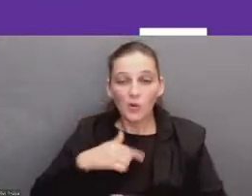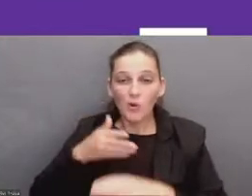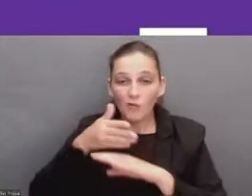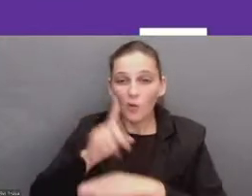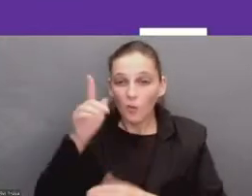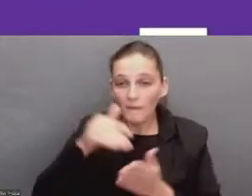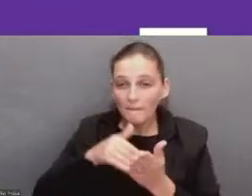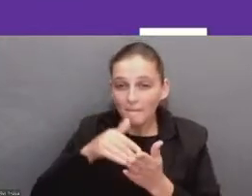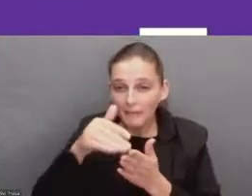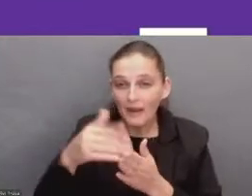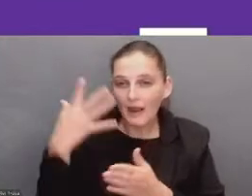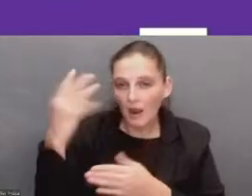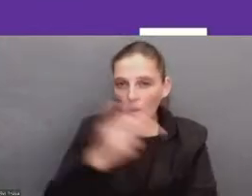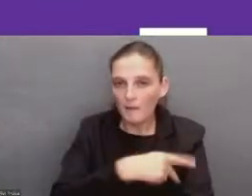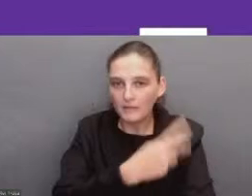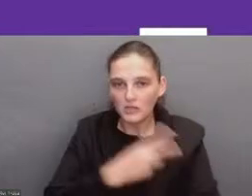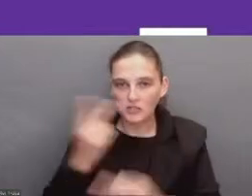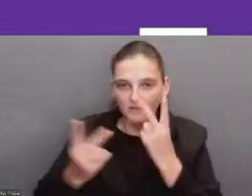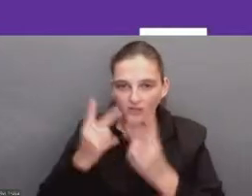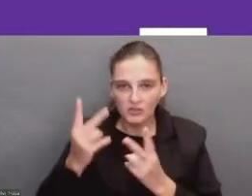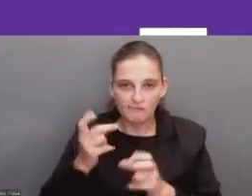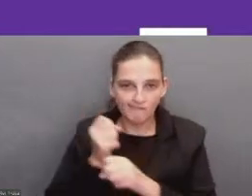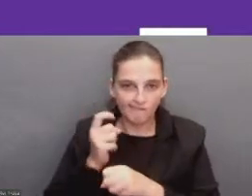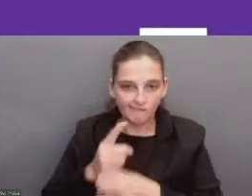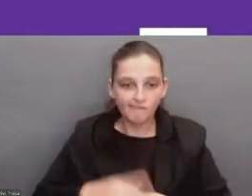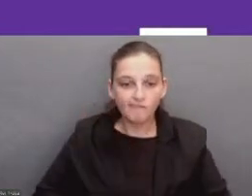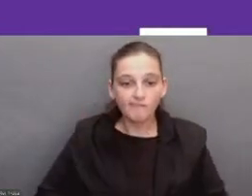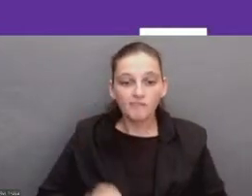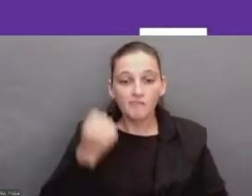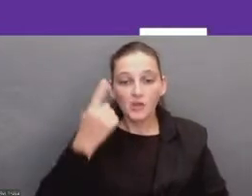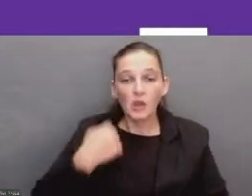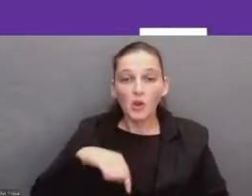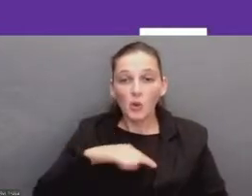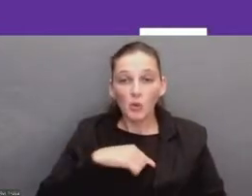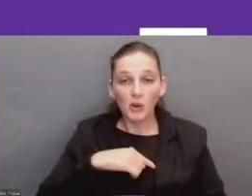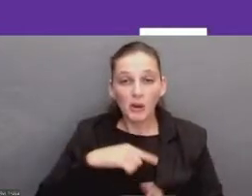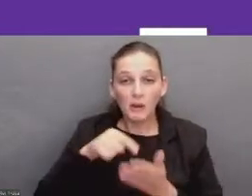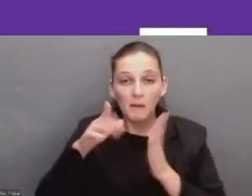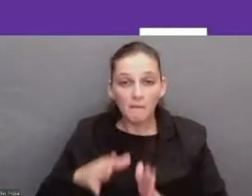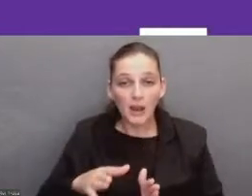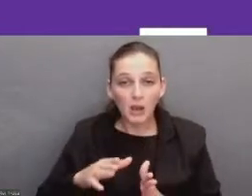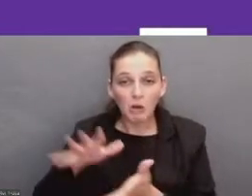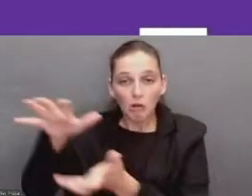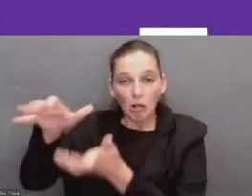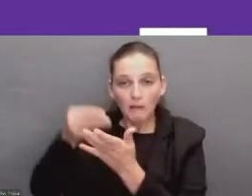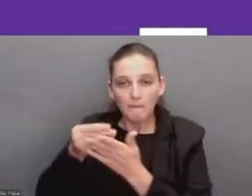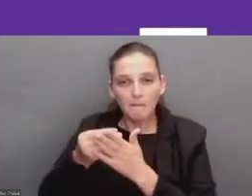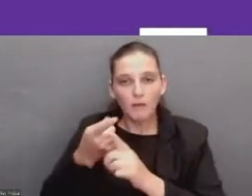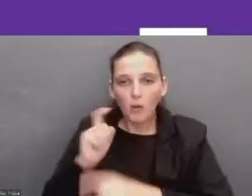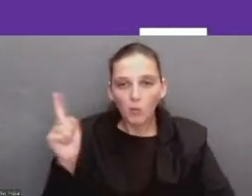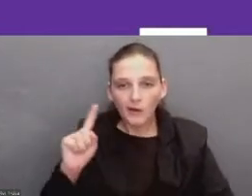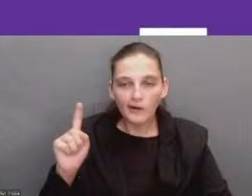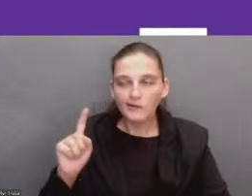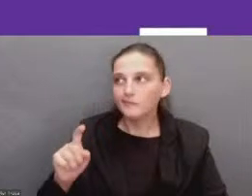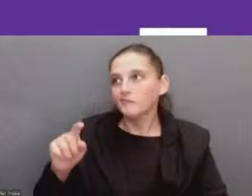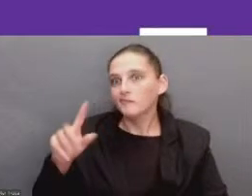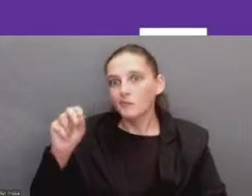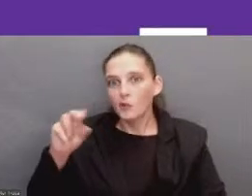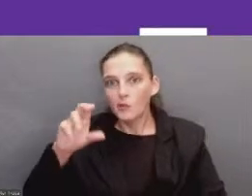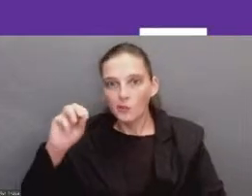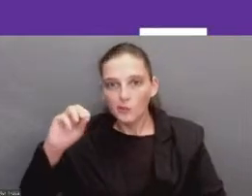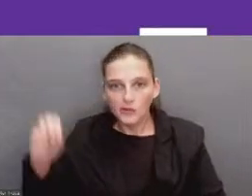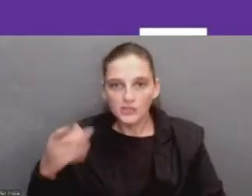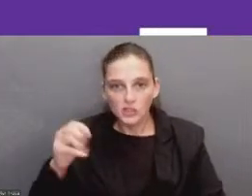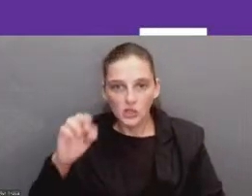annually. Parkland's payer mix is approximately 30% charity, 30% Medicaid, 20%